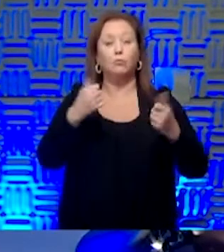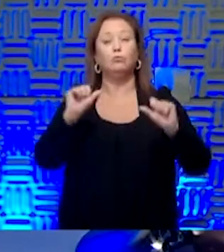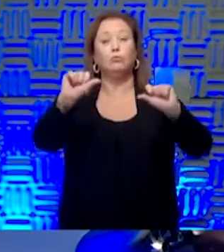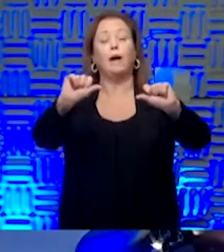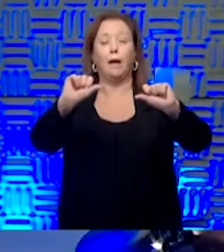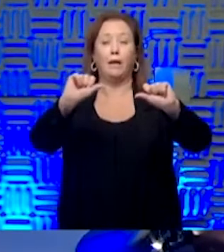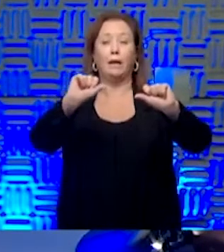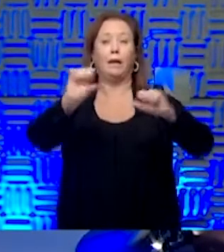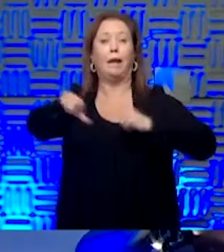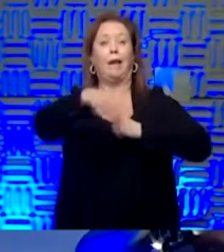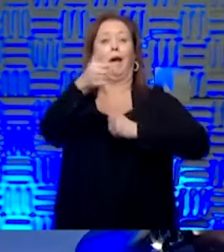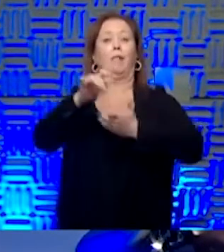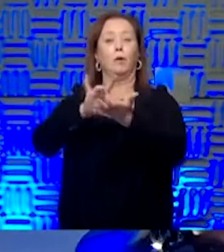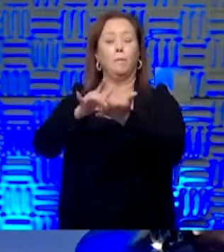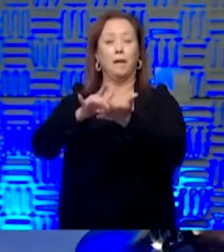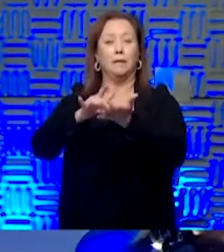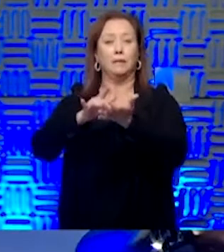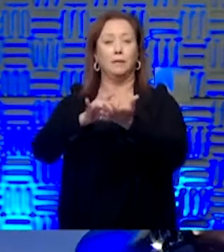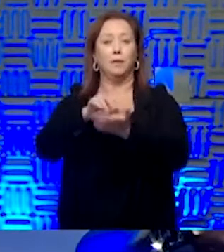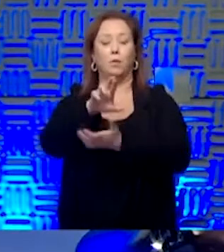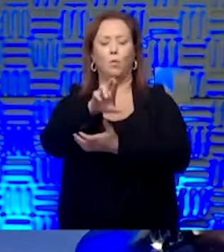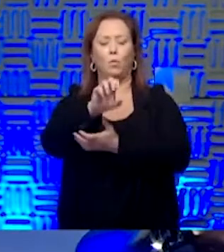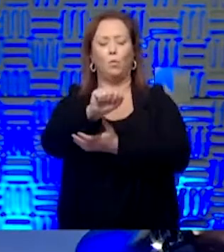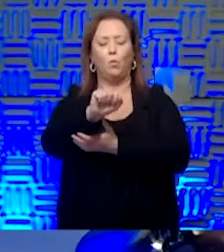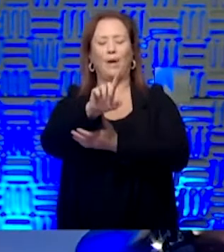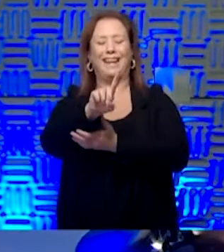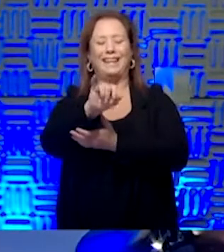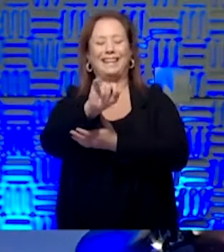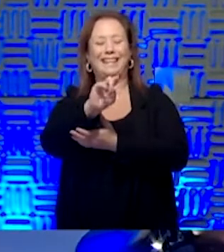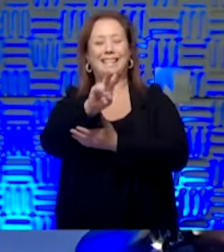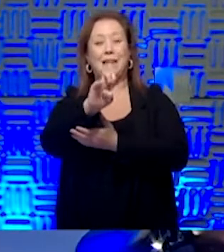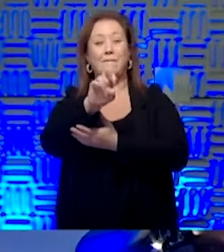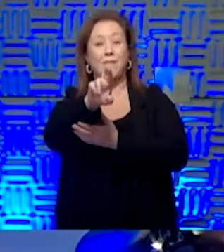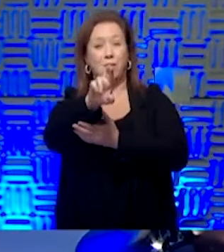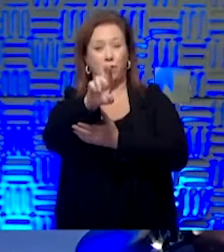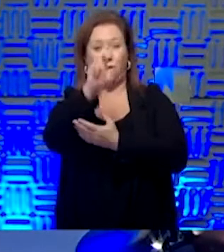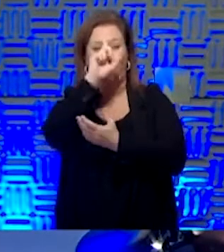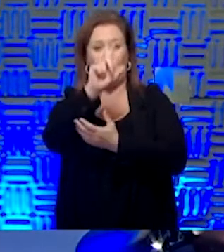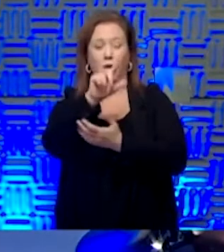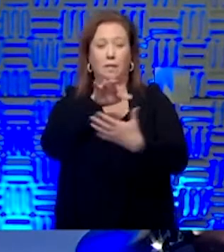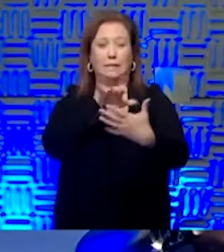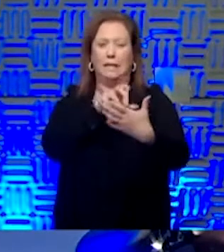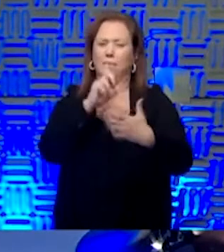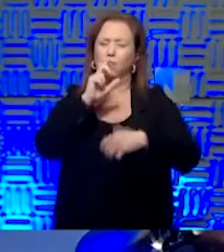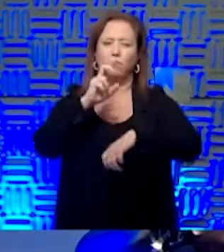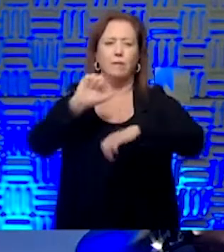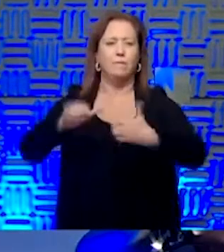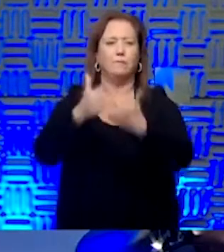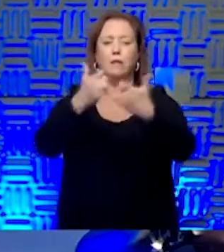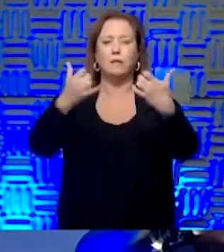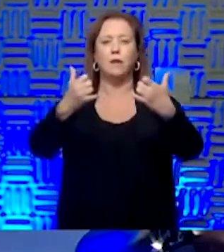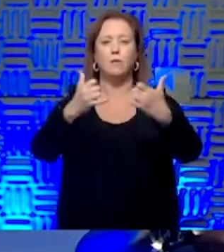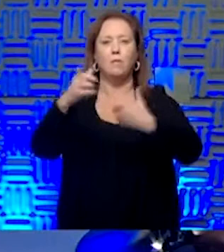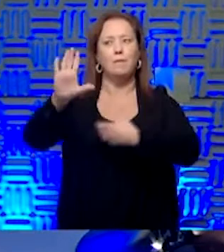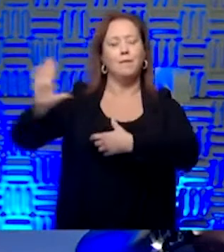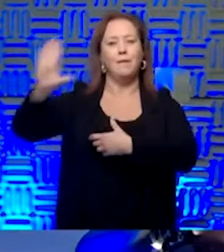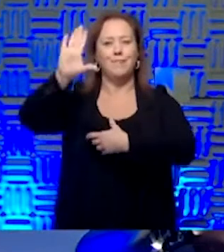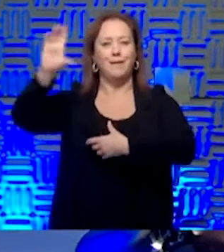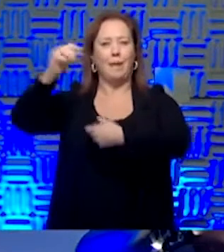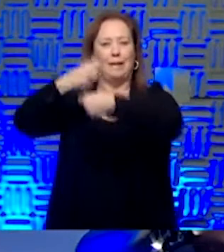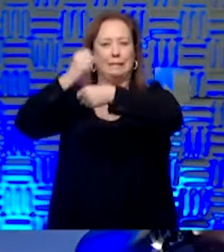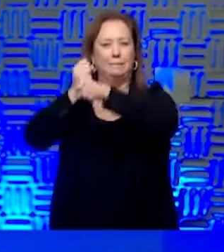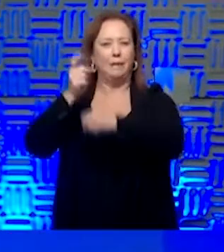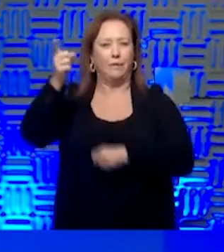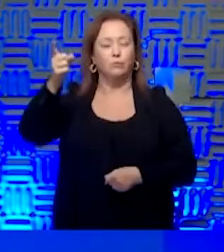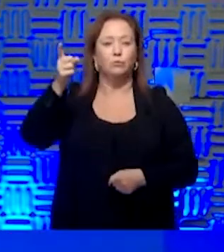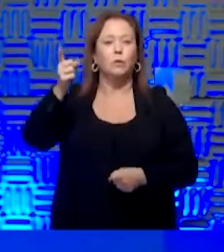get other medicines such as remdesivir for trial. That's very hard now with the manufacturer, but from